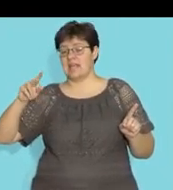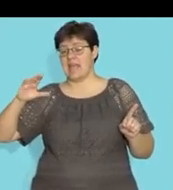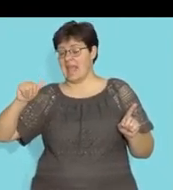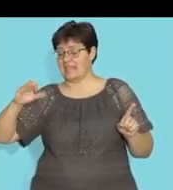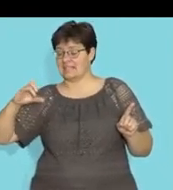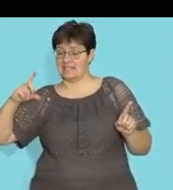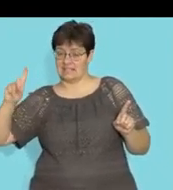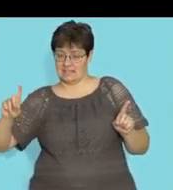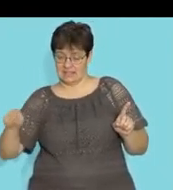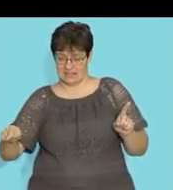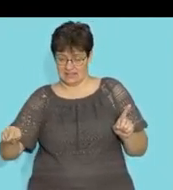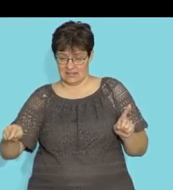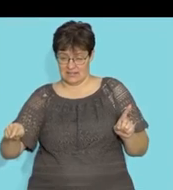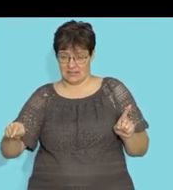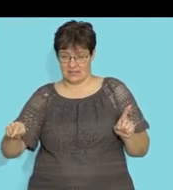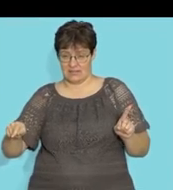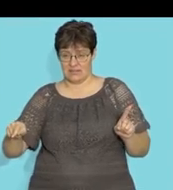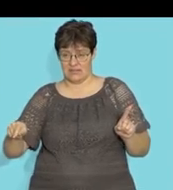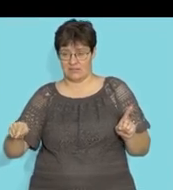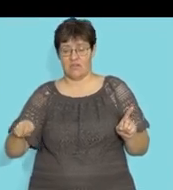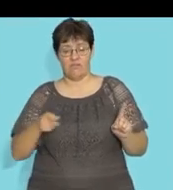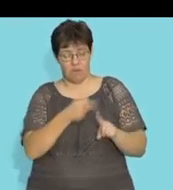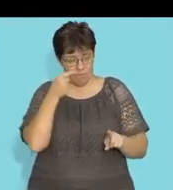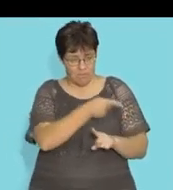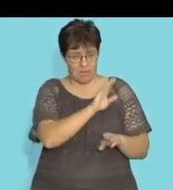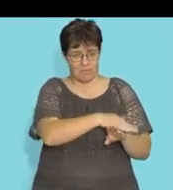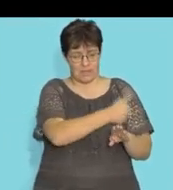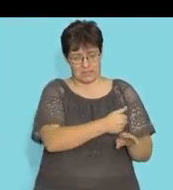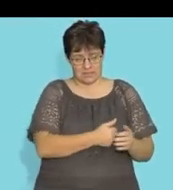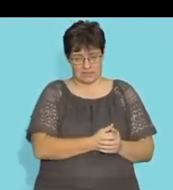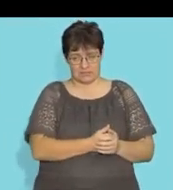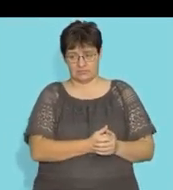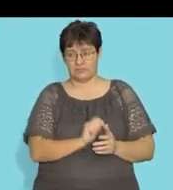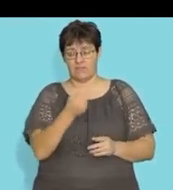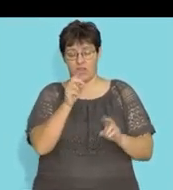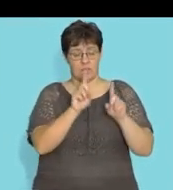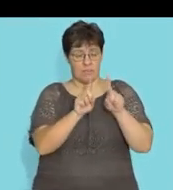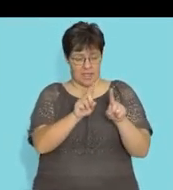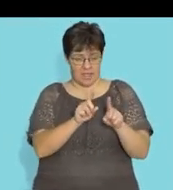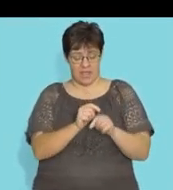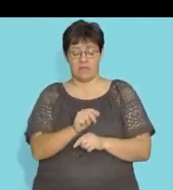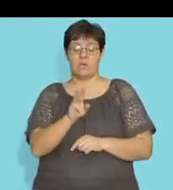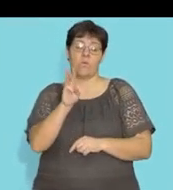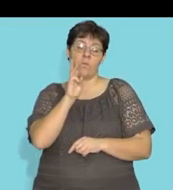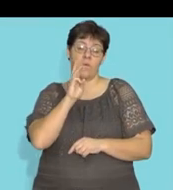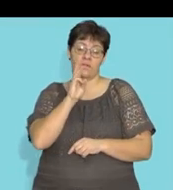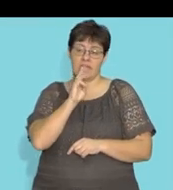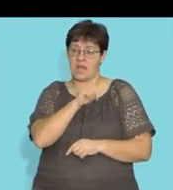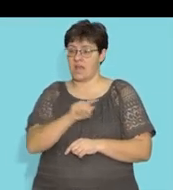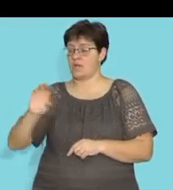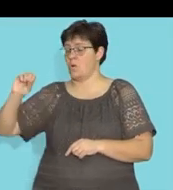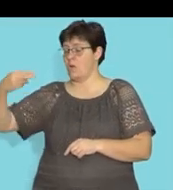the conjugate acid of the base. So our first pair there is